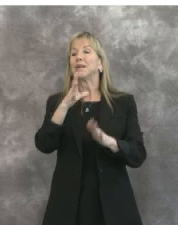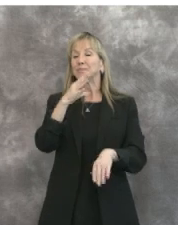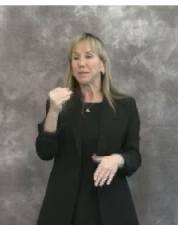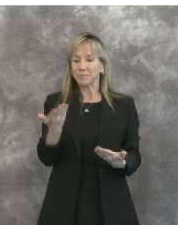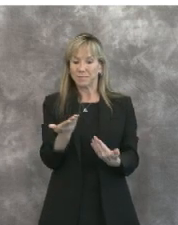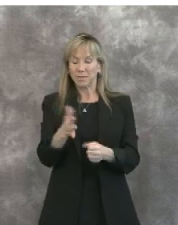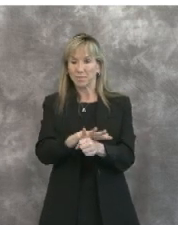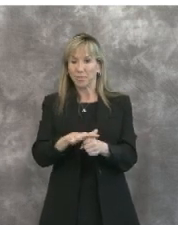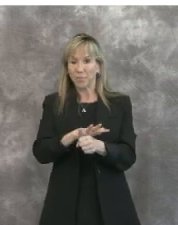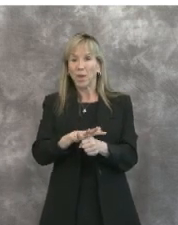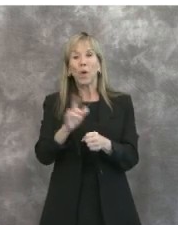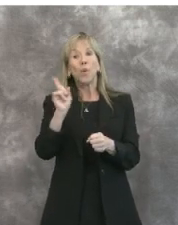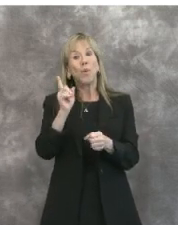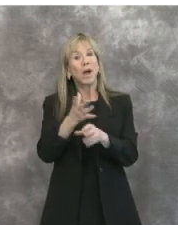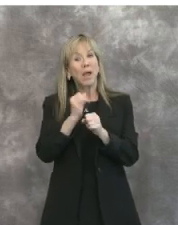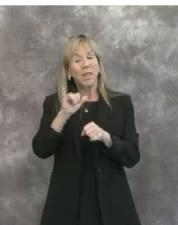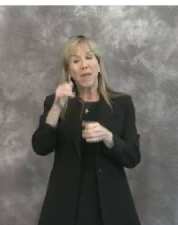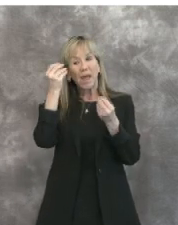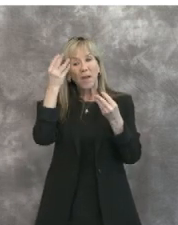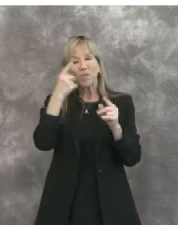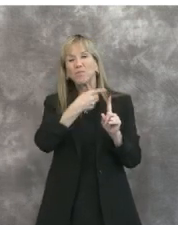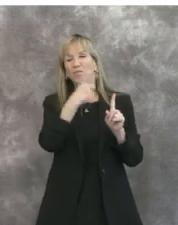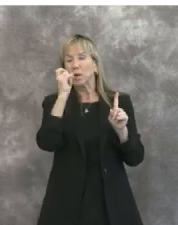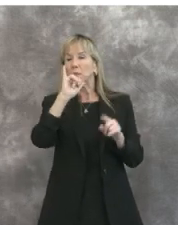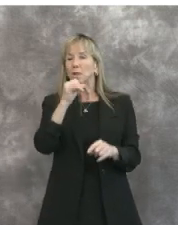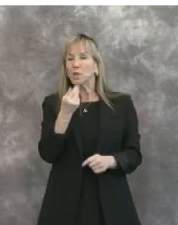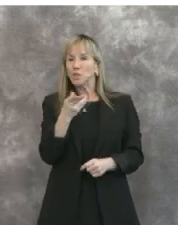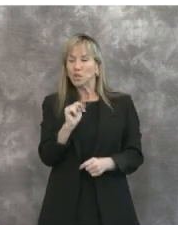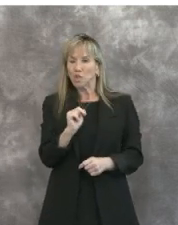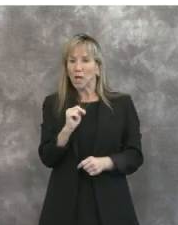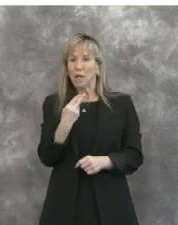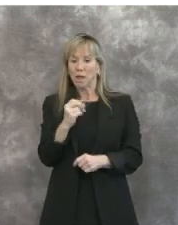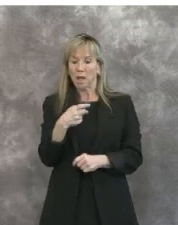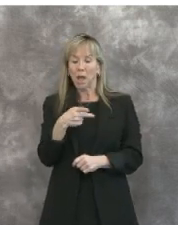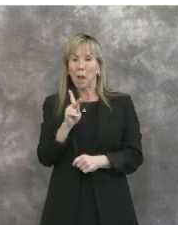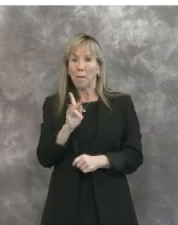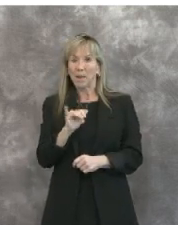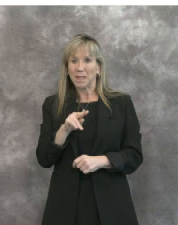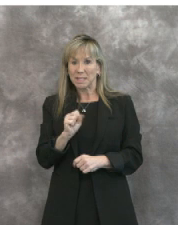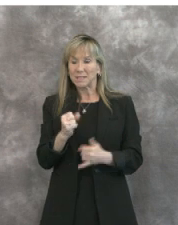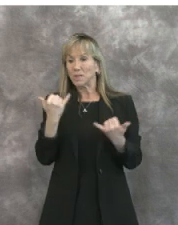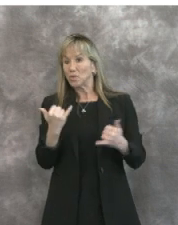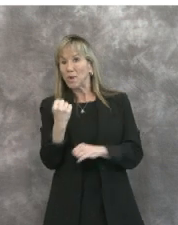database that was obtained today around noon. Globally, there have been over